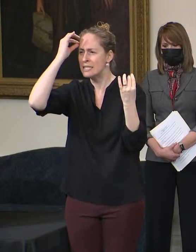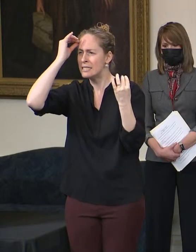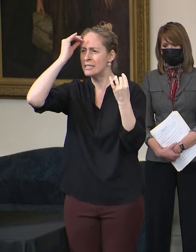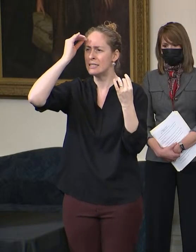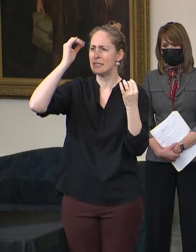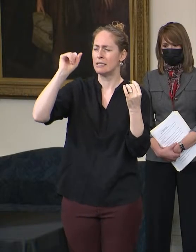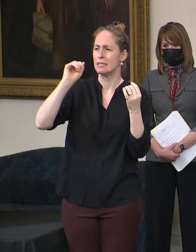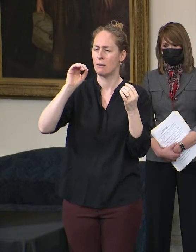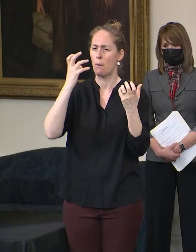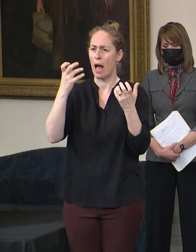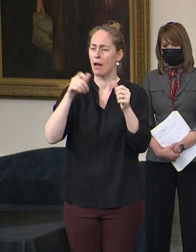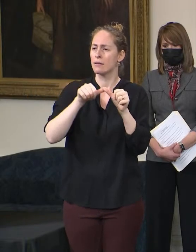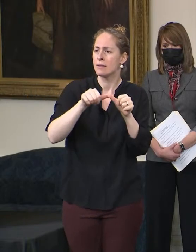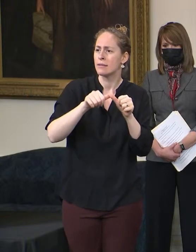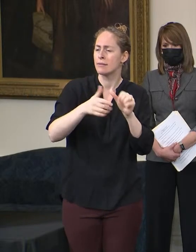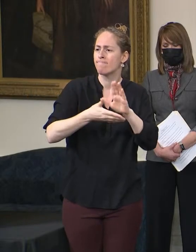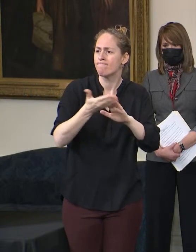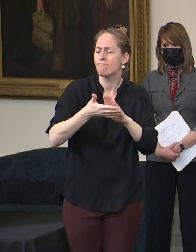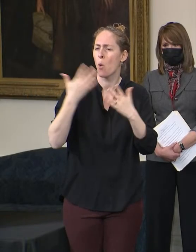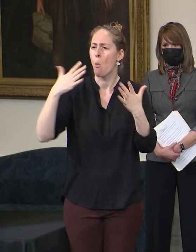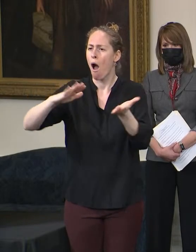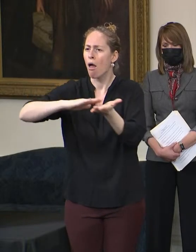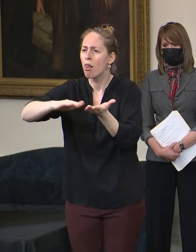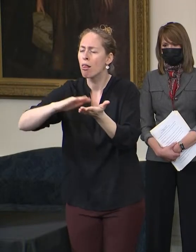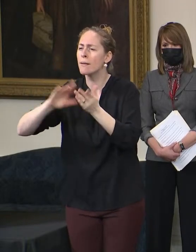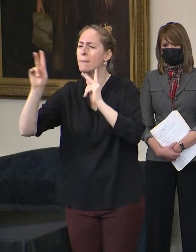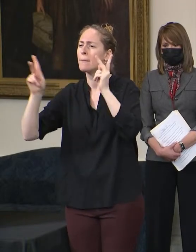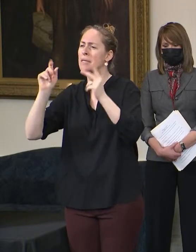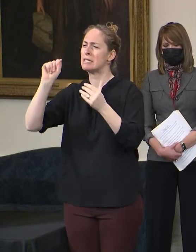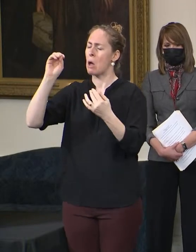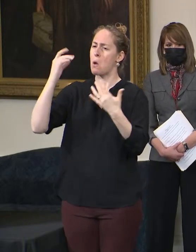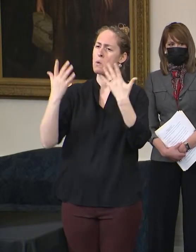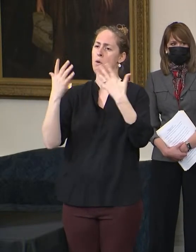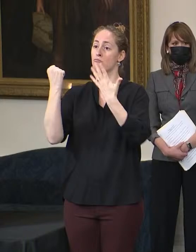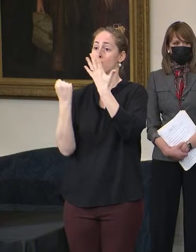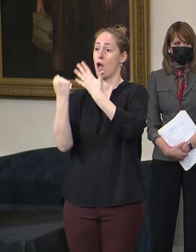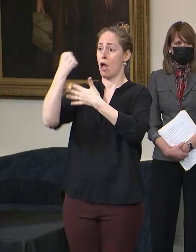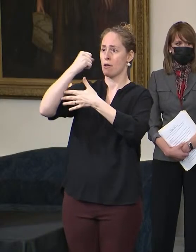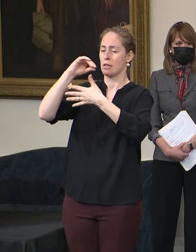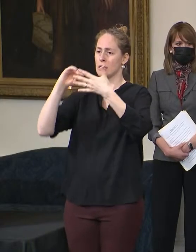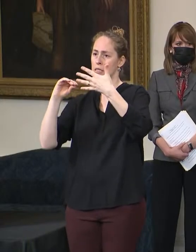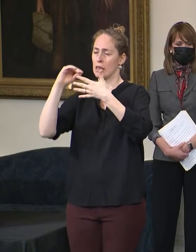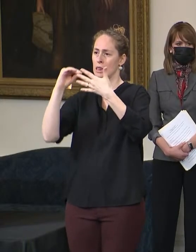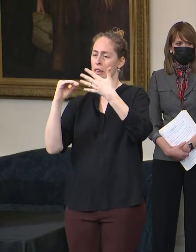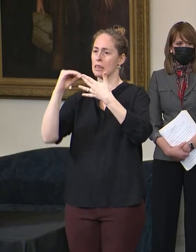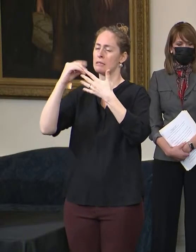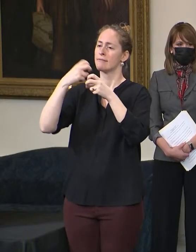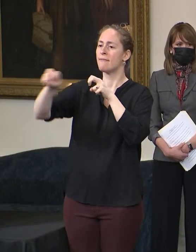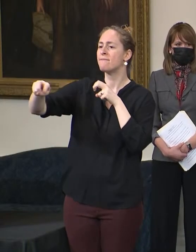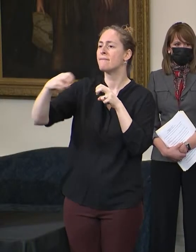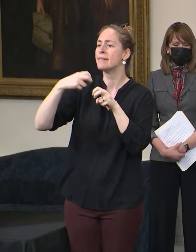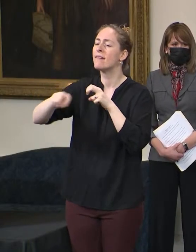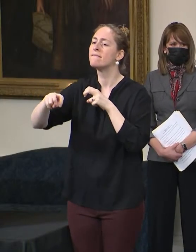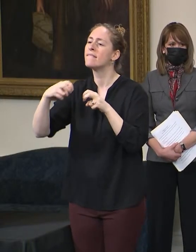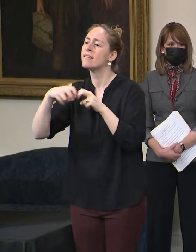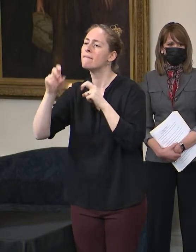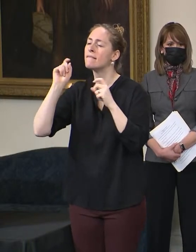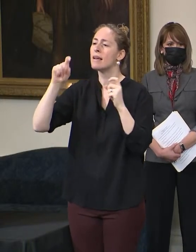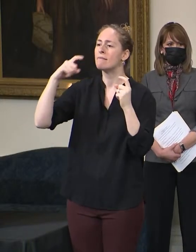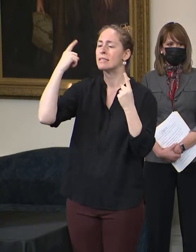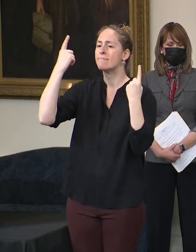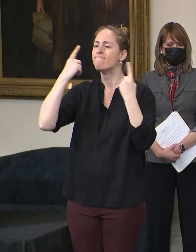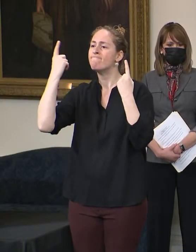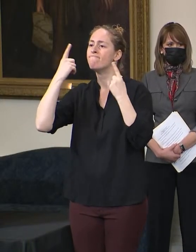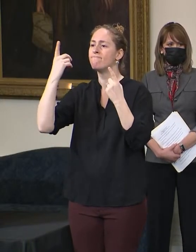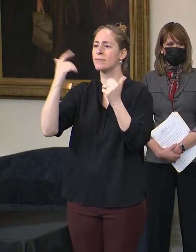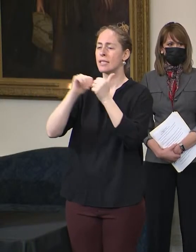possible. And it's a delicate balance. And we basically are looking at those levers every day and deciding at